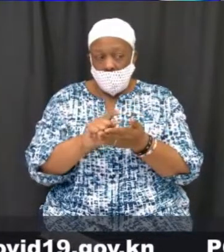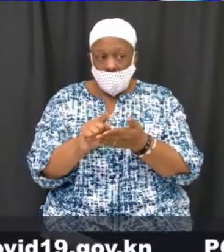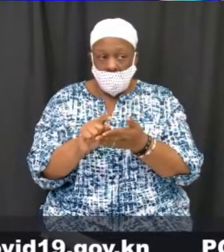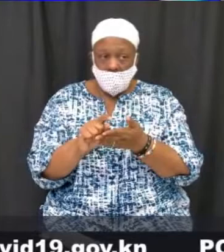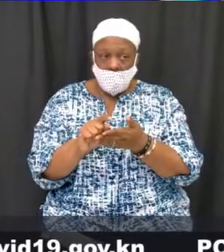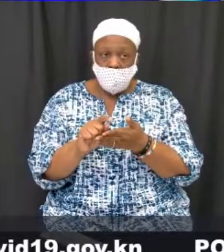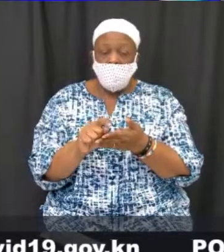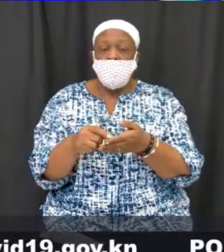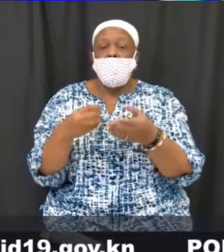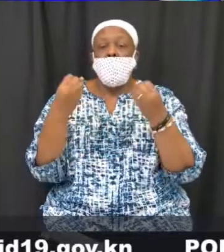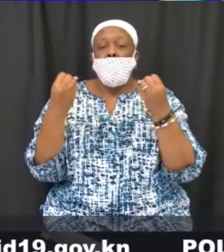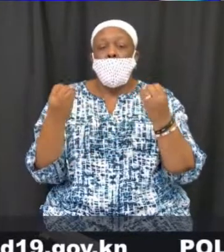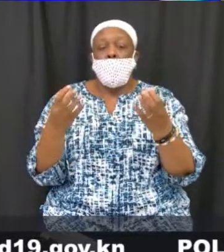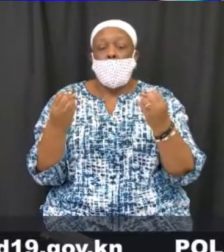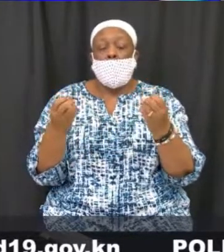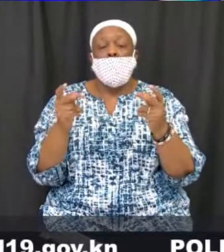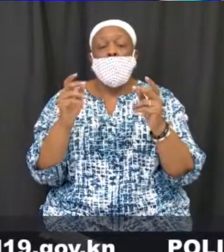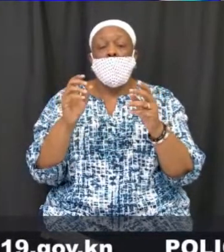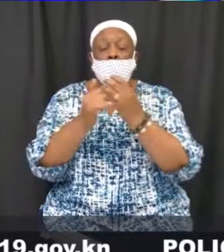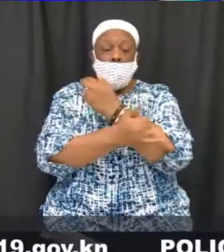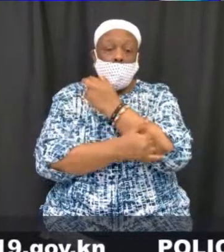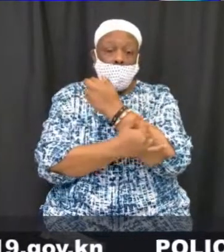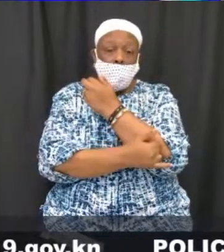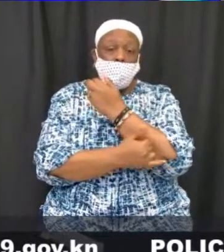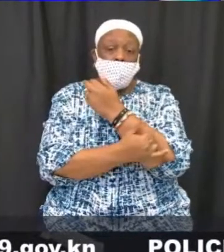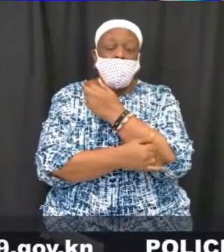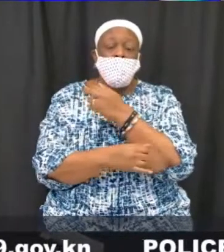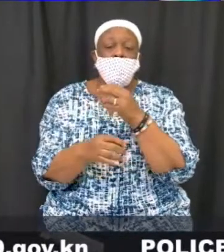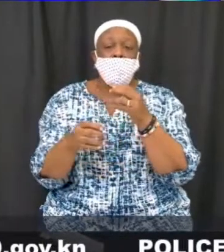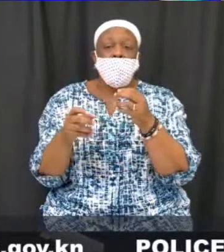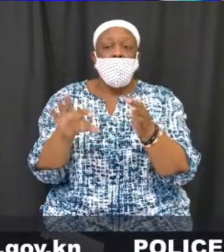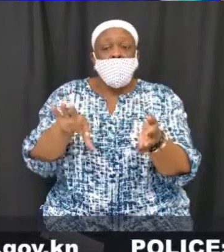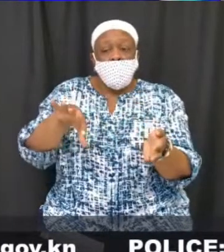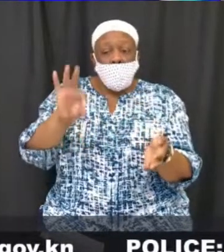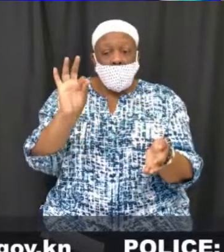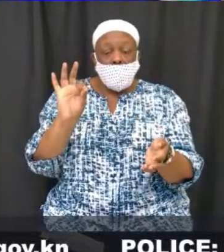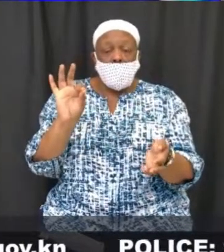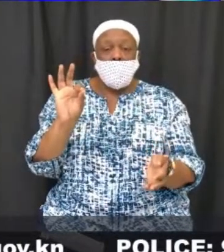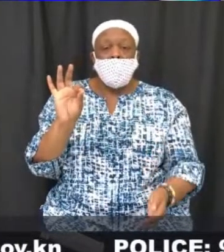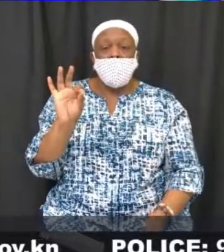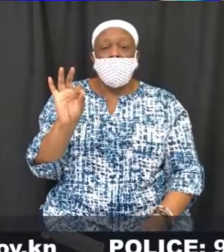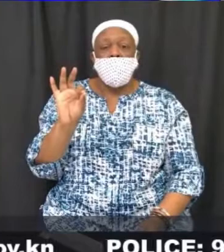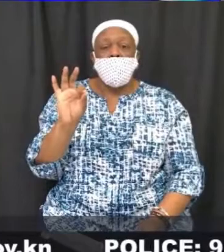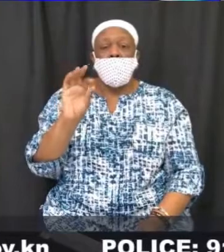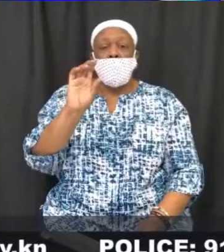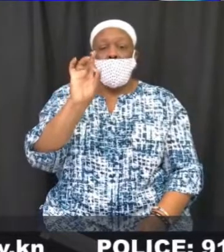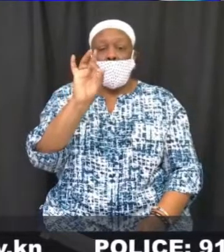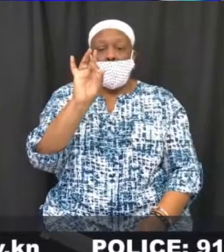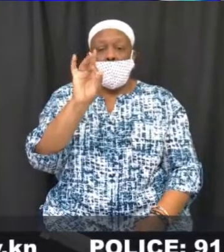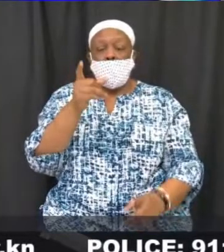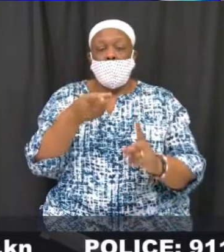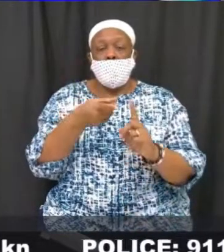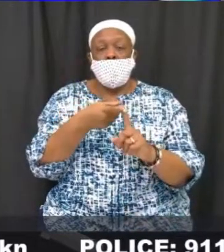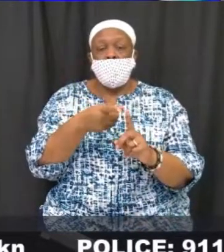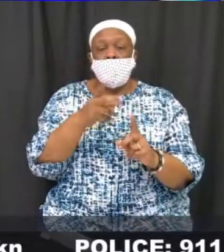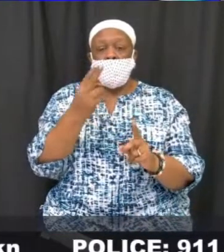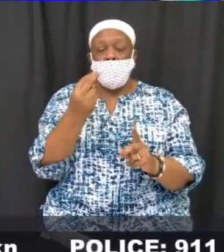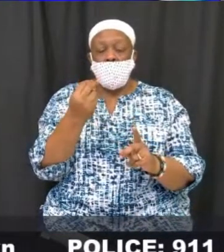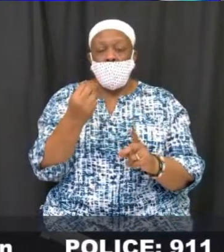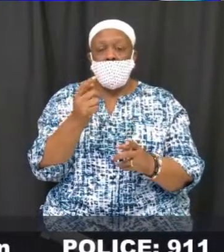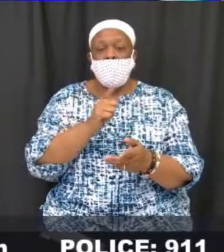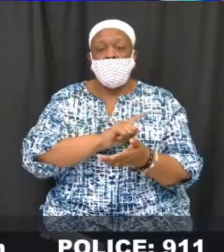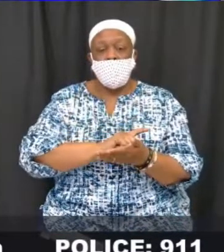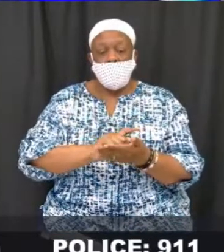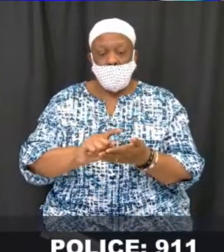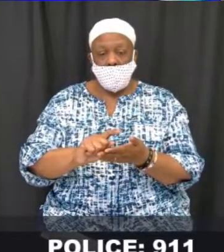countries throw an interval of 8 to 12 weeks. We chose 10 weeks initially. To increase the number